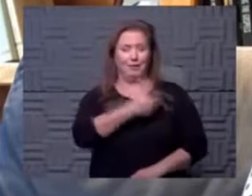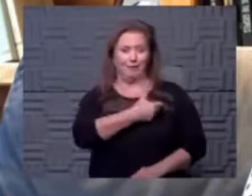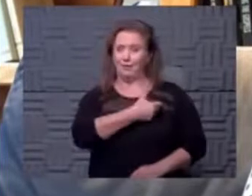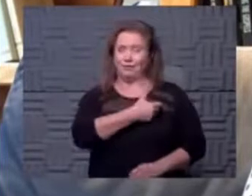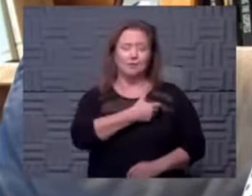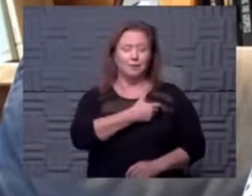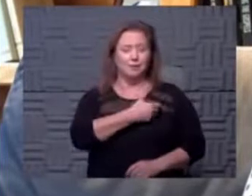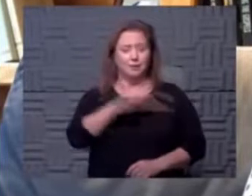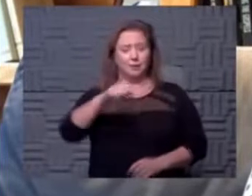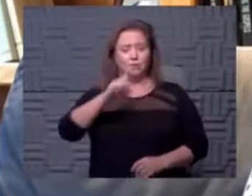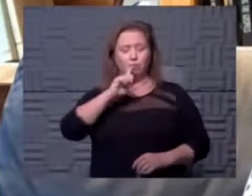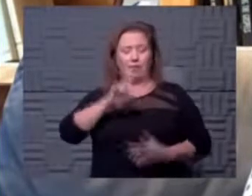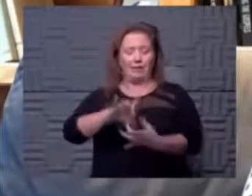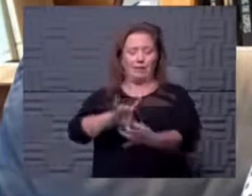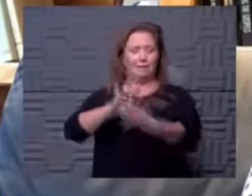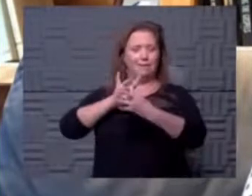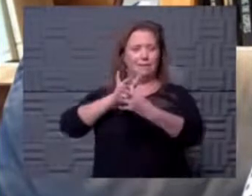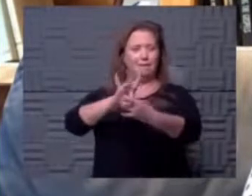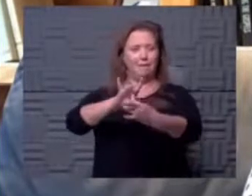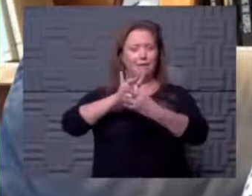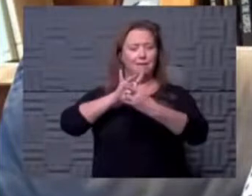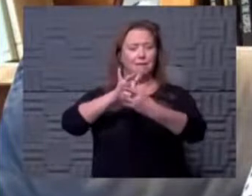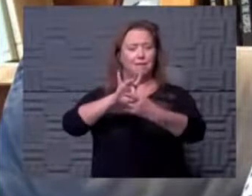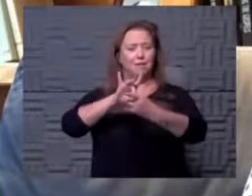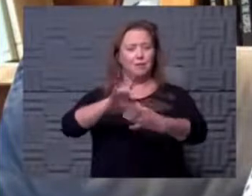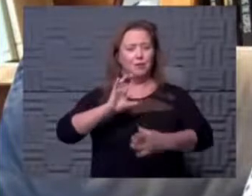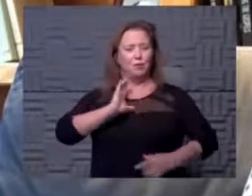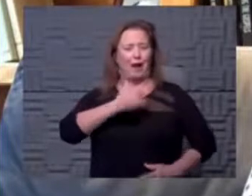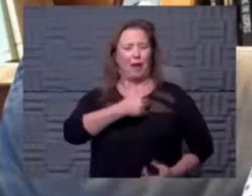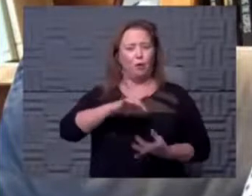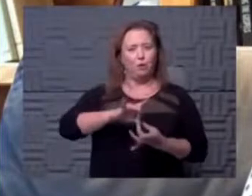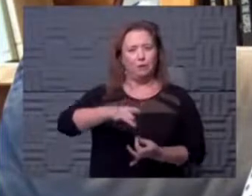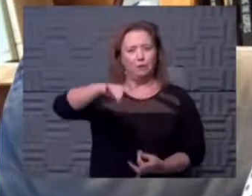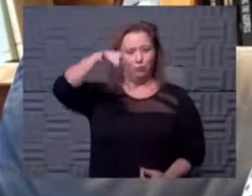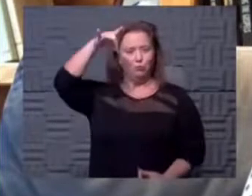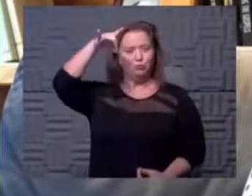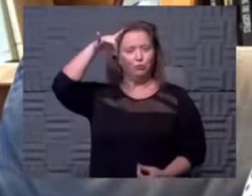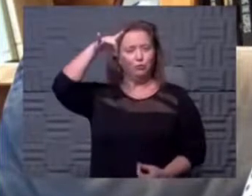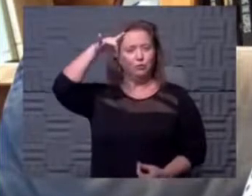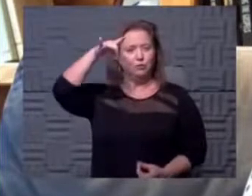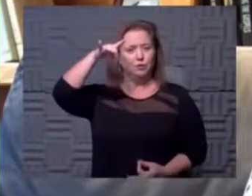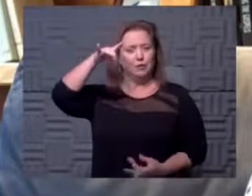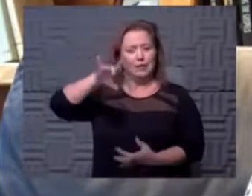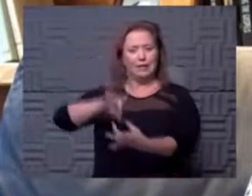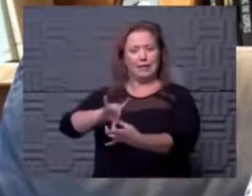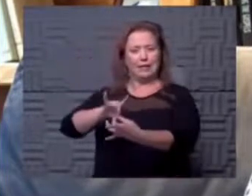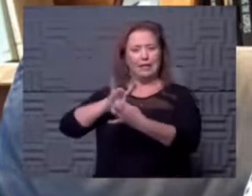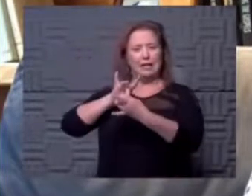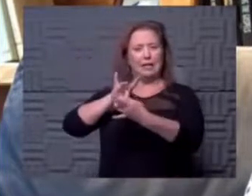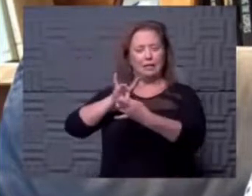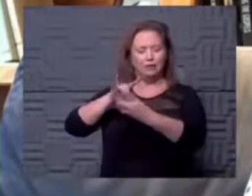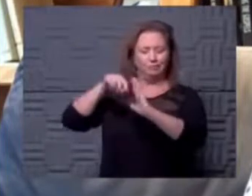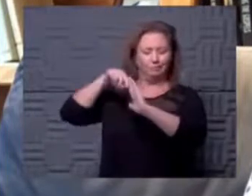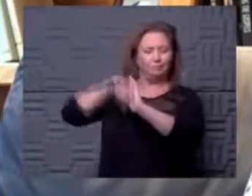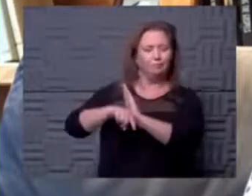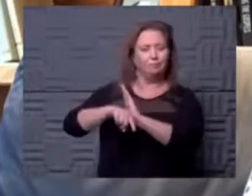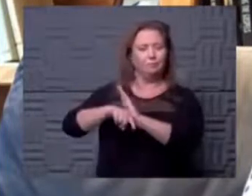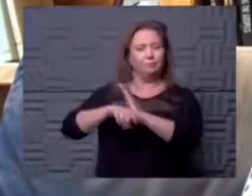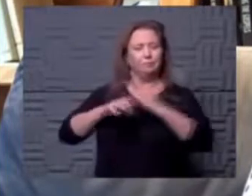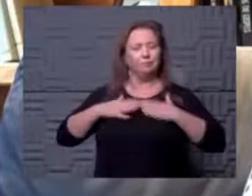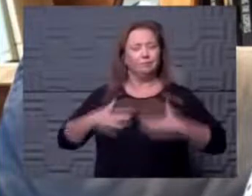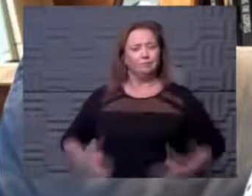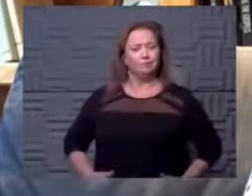before, to really connect to our own spirituality and the connection going deep within